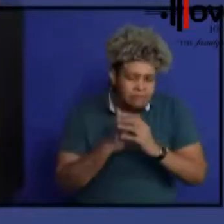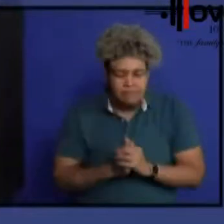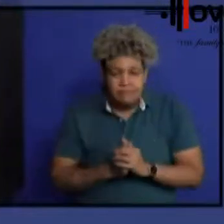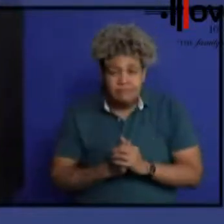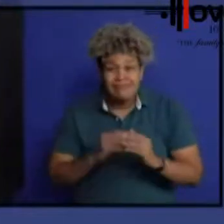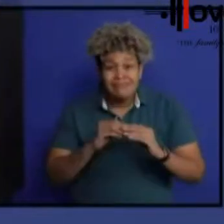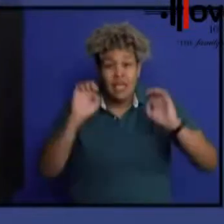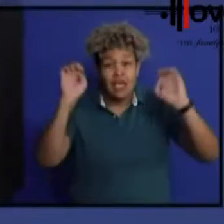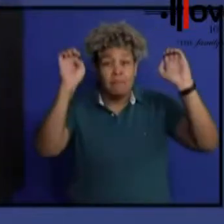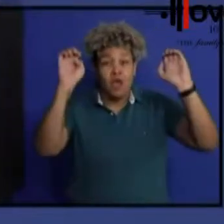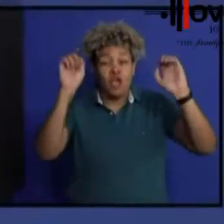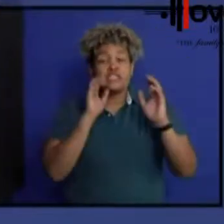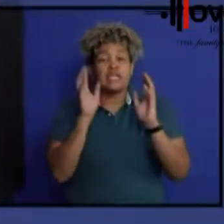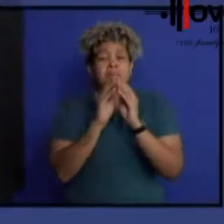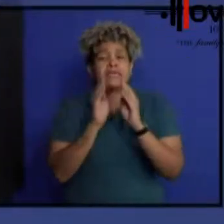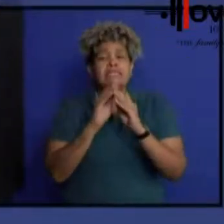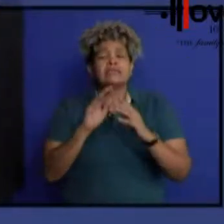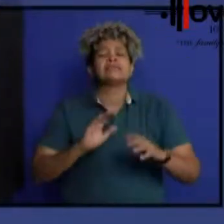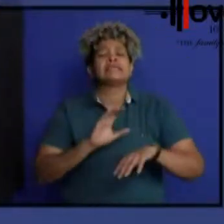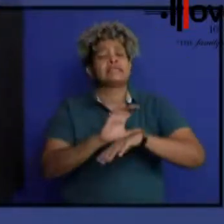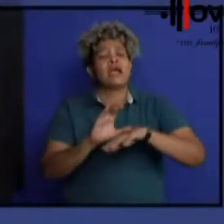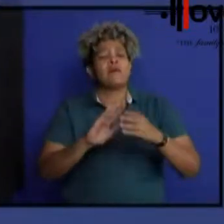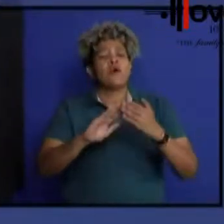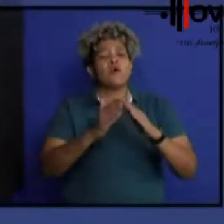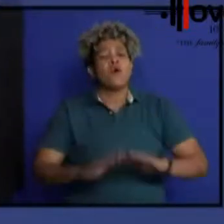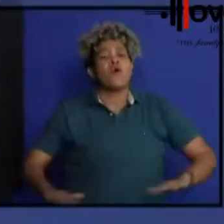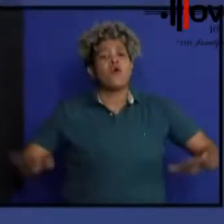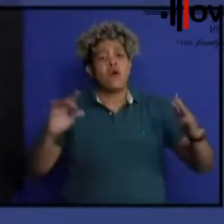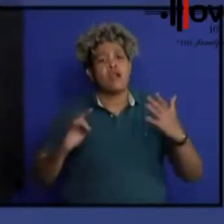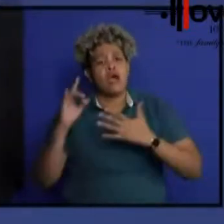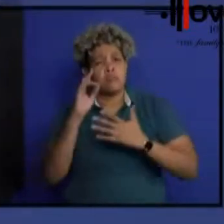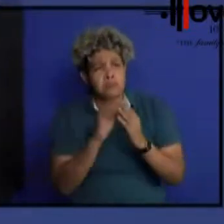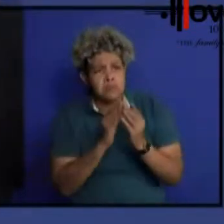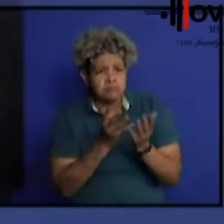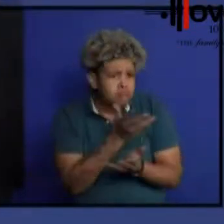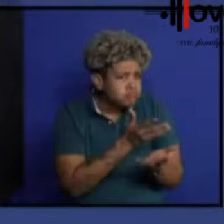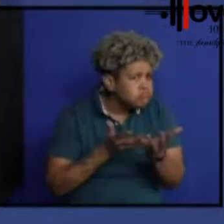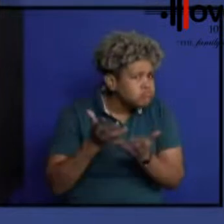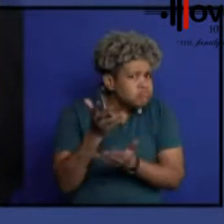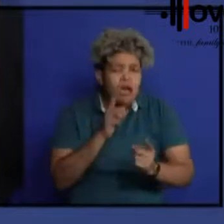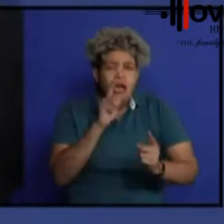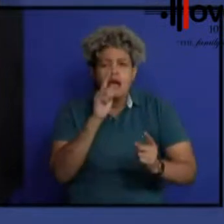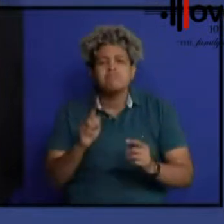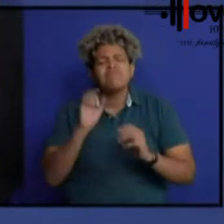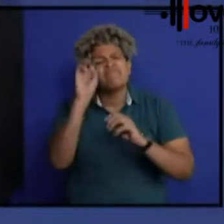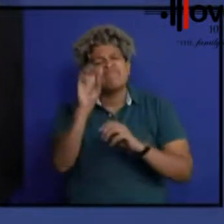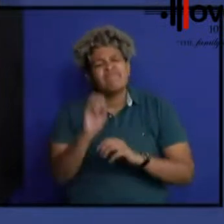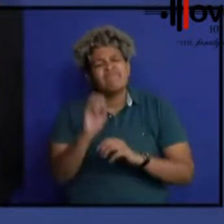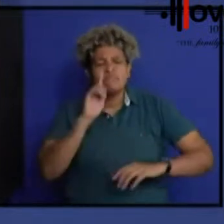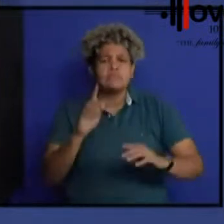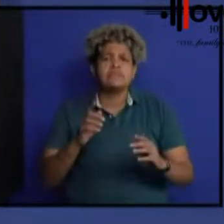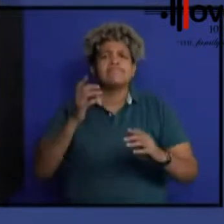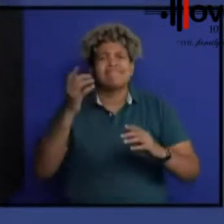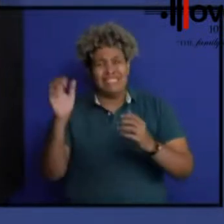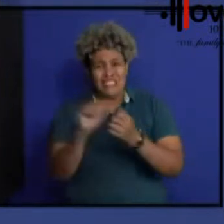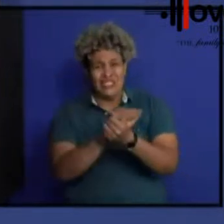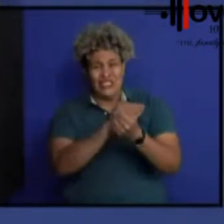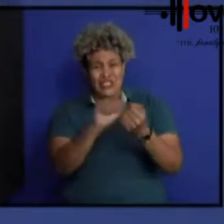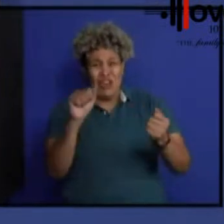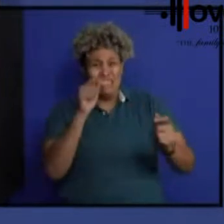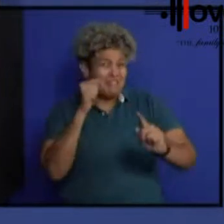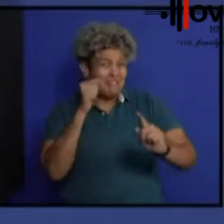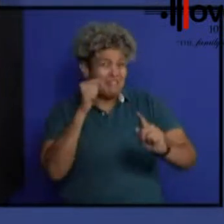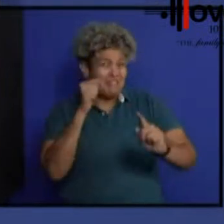In an emergency meeting of CARICOM heads this morning, we were briefed on the destructive impact of the hurricane on